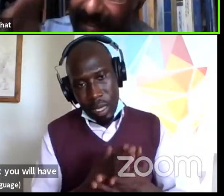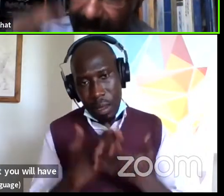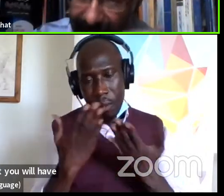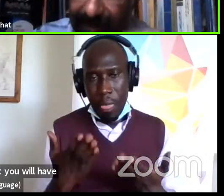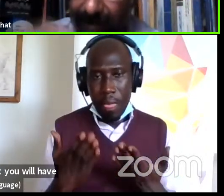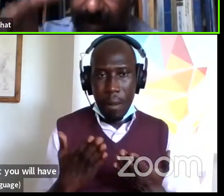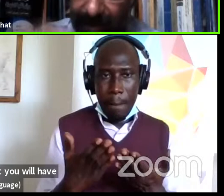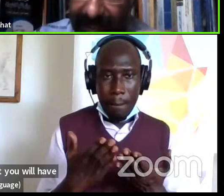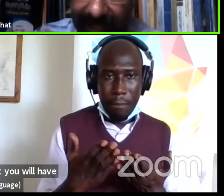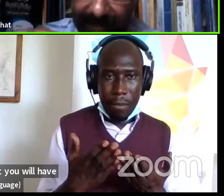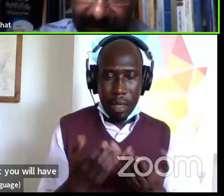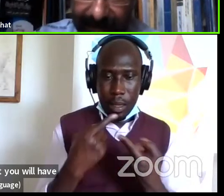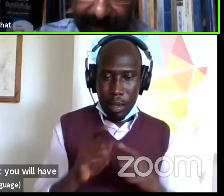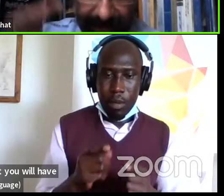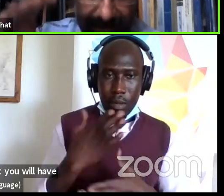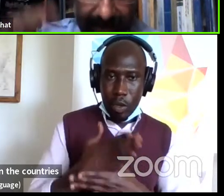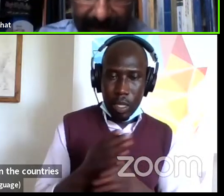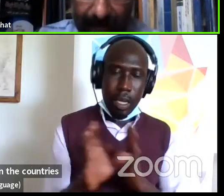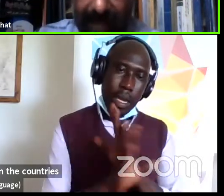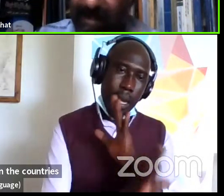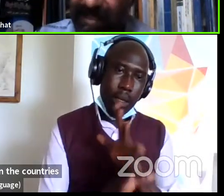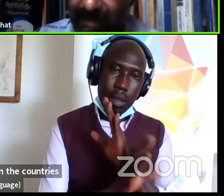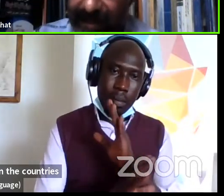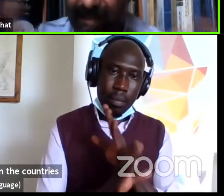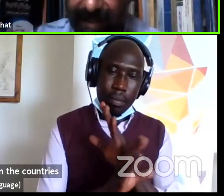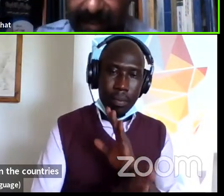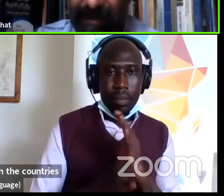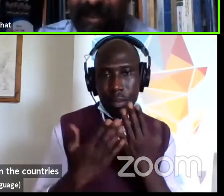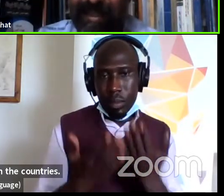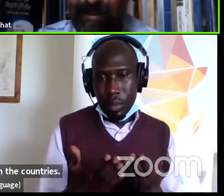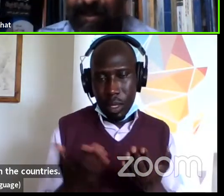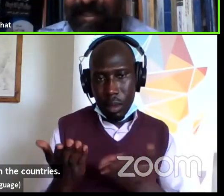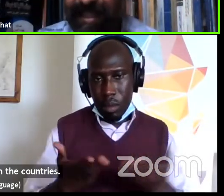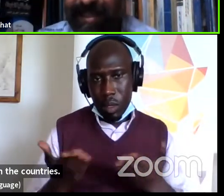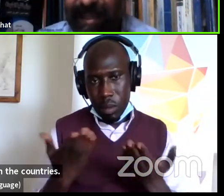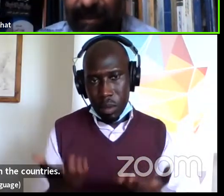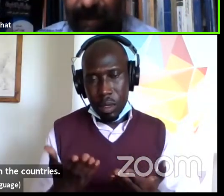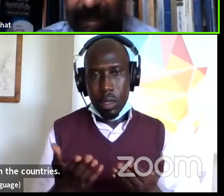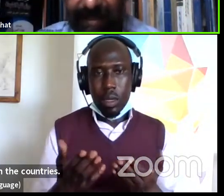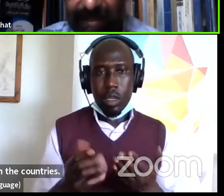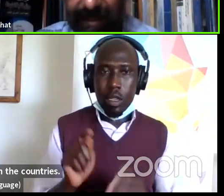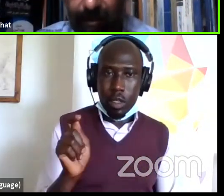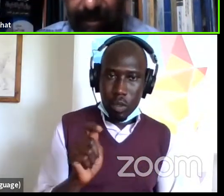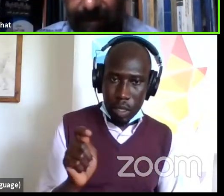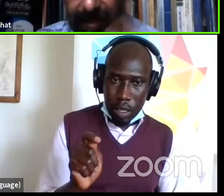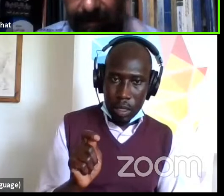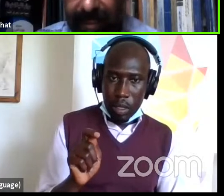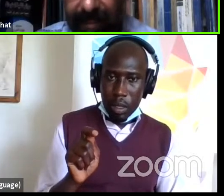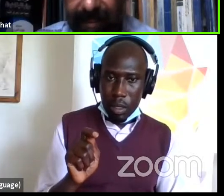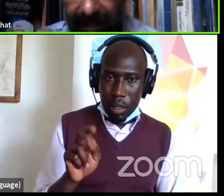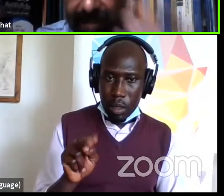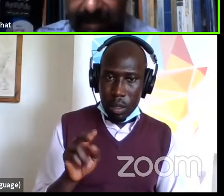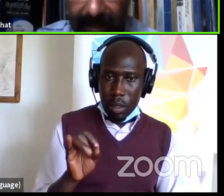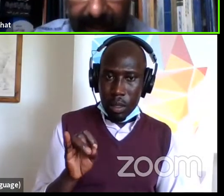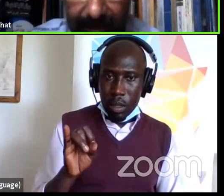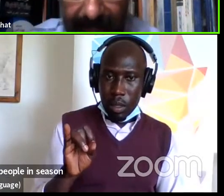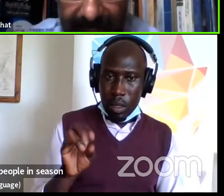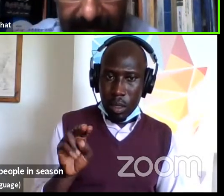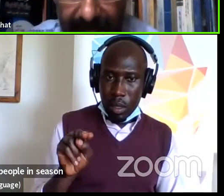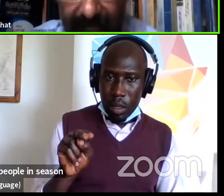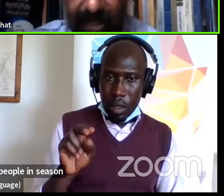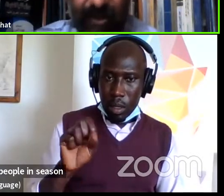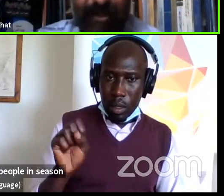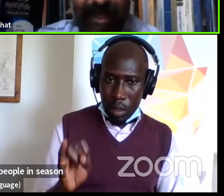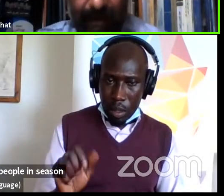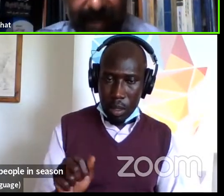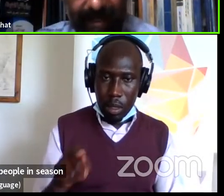there is a difference between the countries. Maybe in Tunisia, the human rights or the people in citizens in